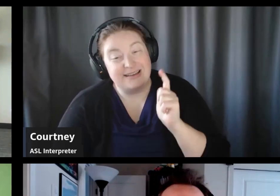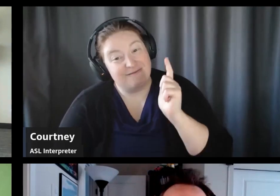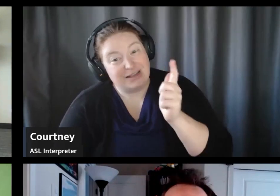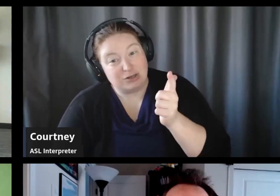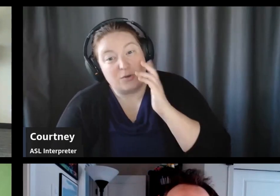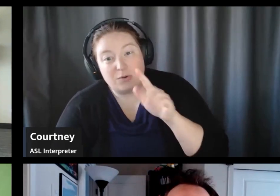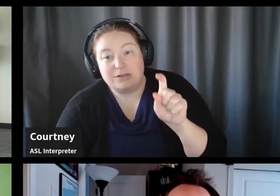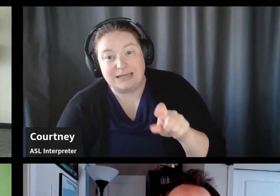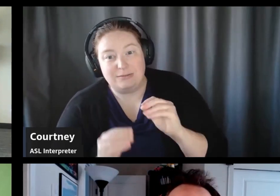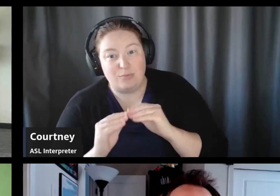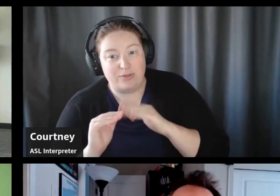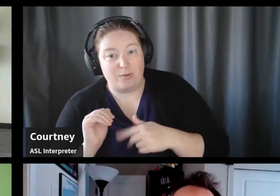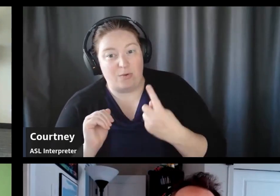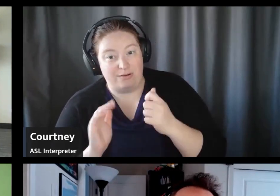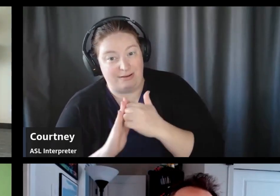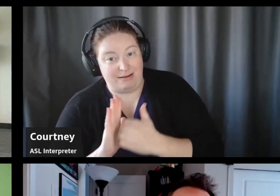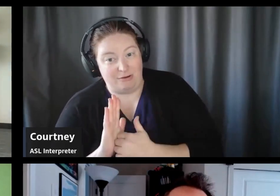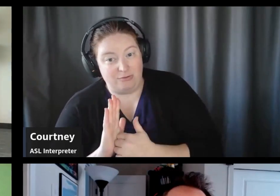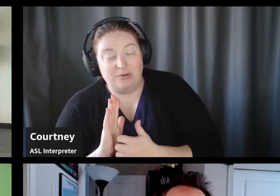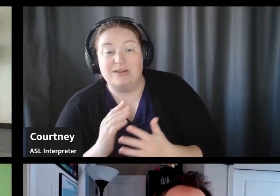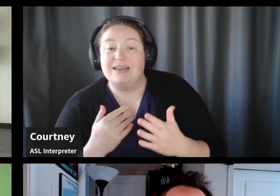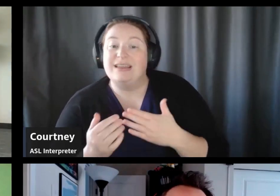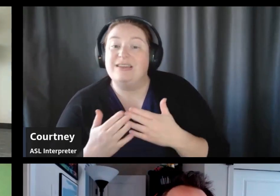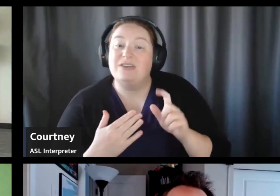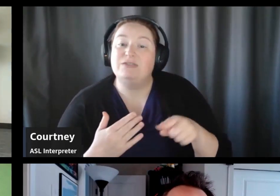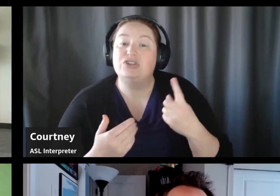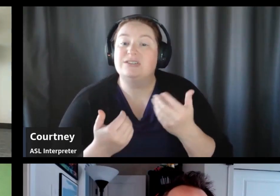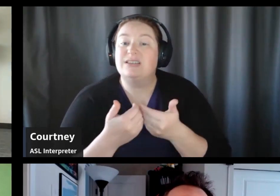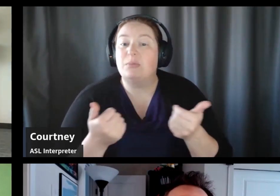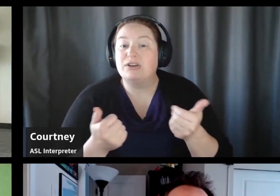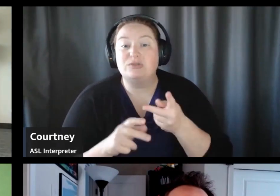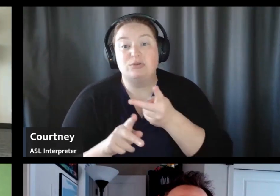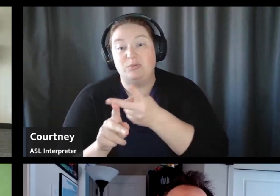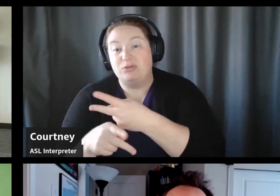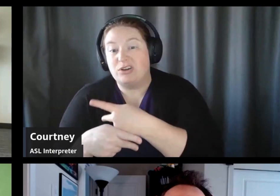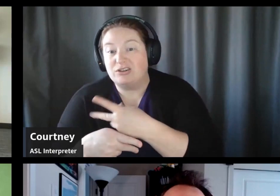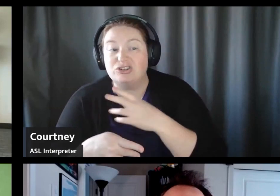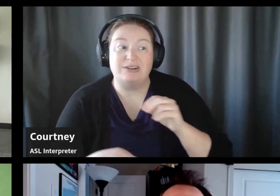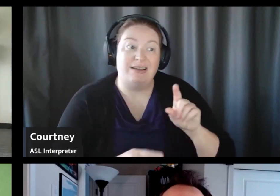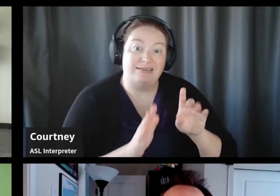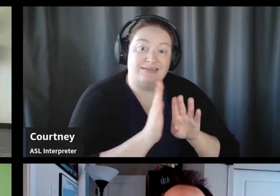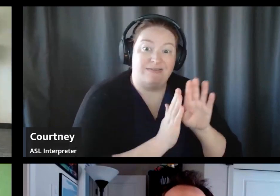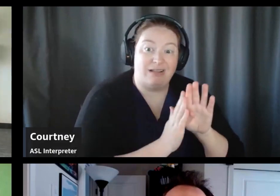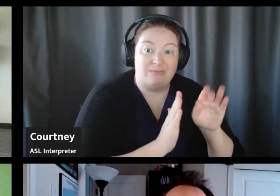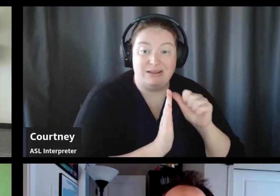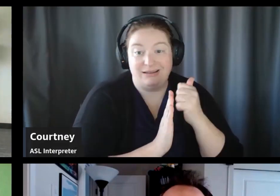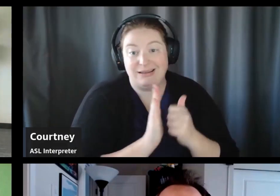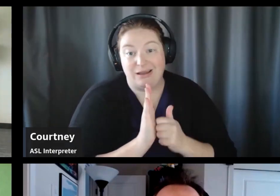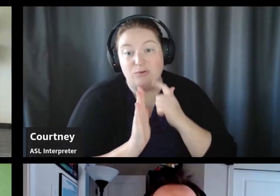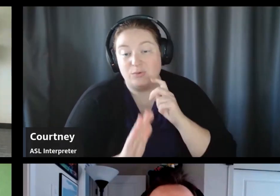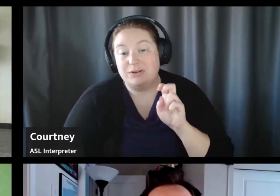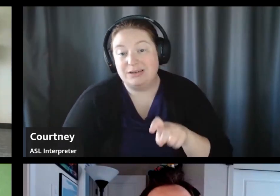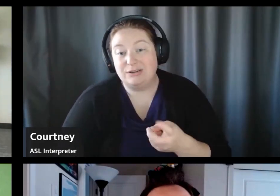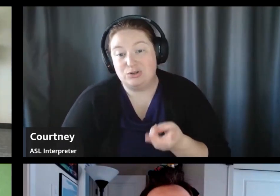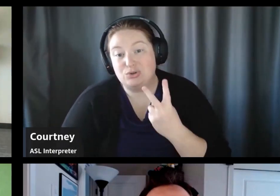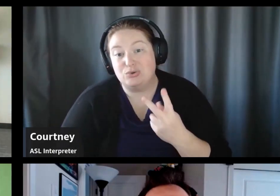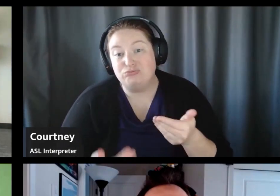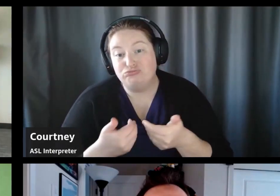than one account, even if it's just the separation between your production account and your development account.